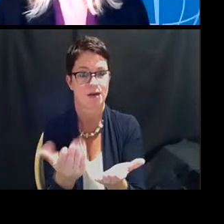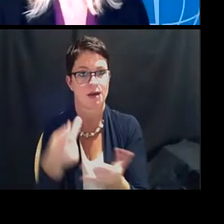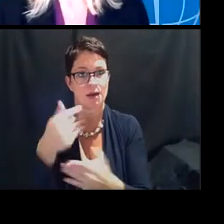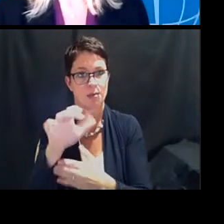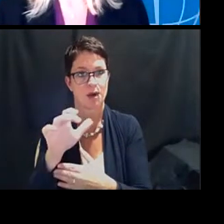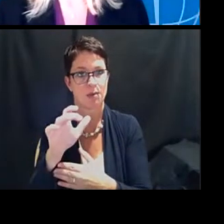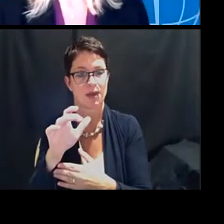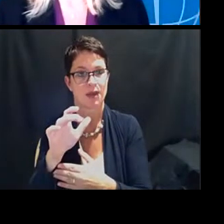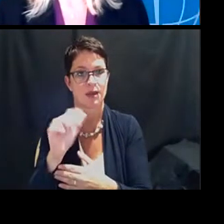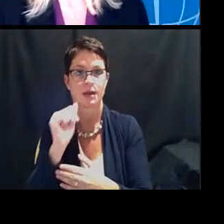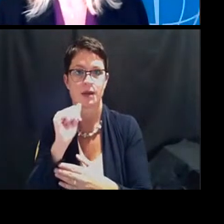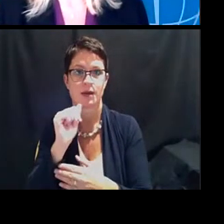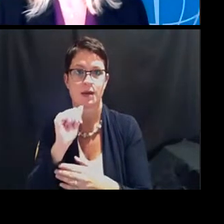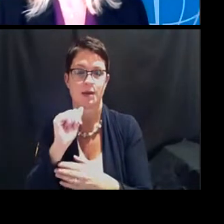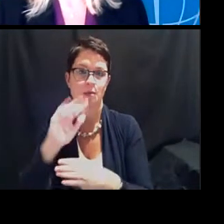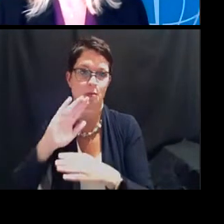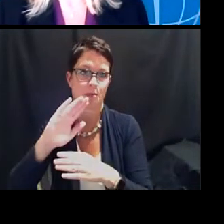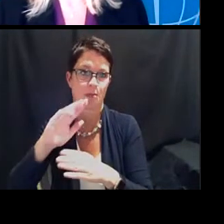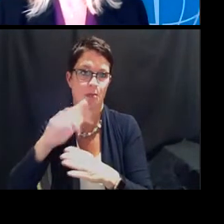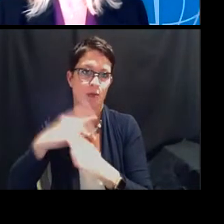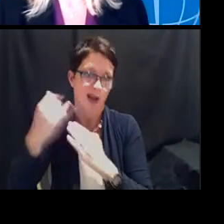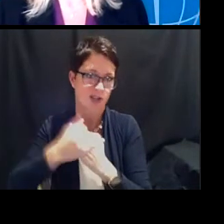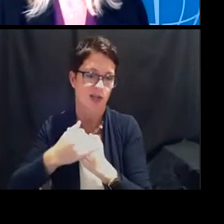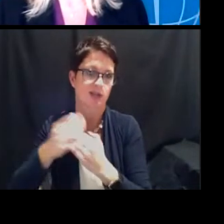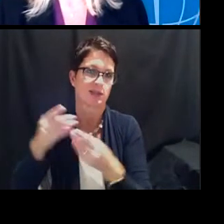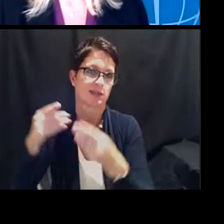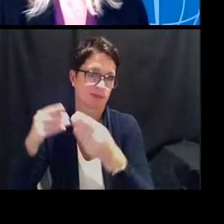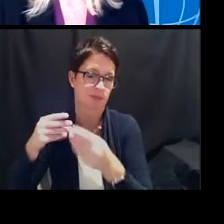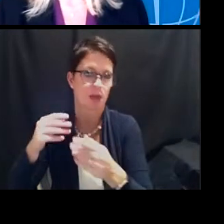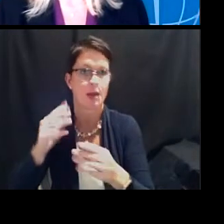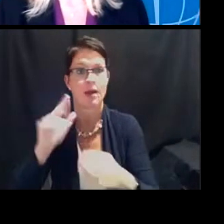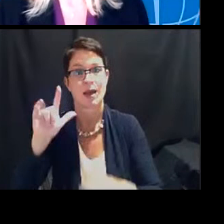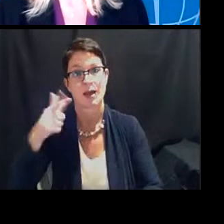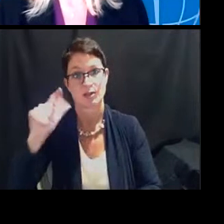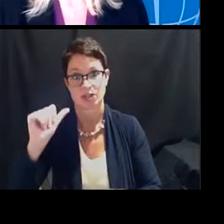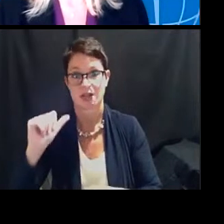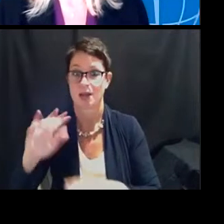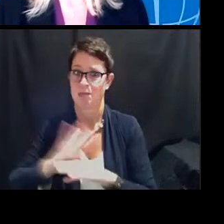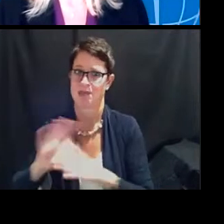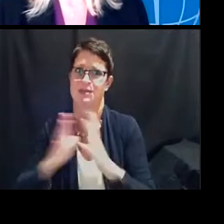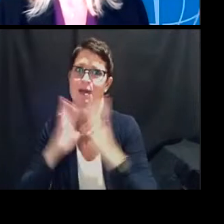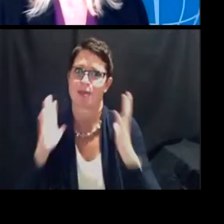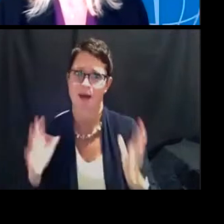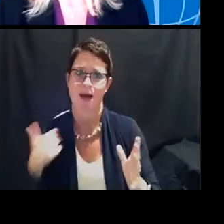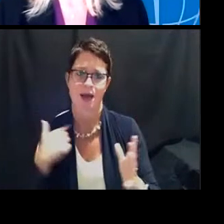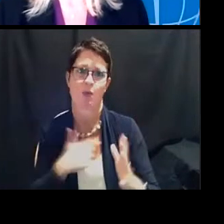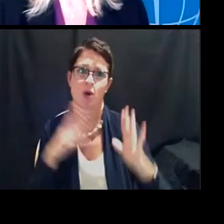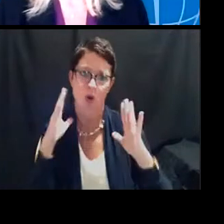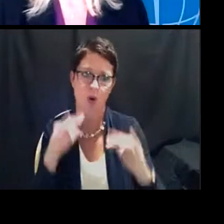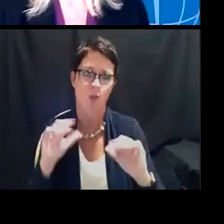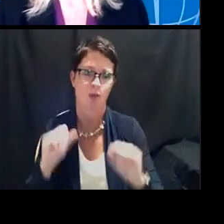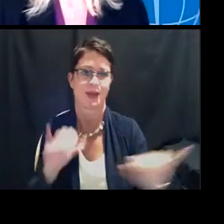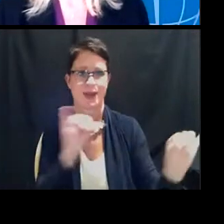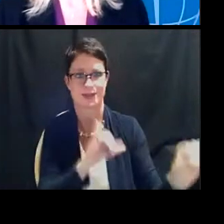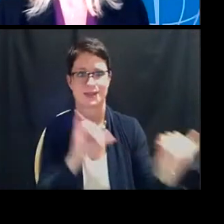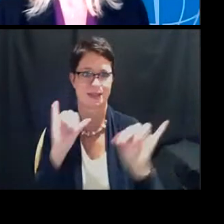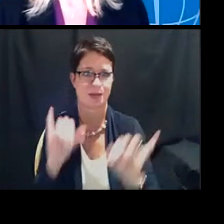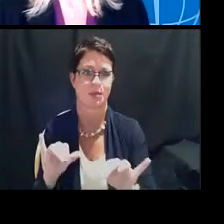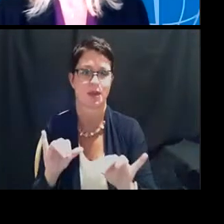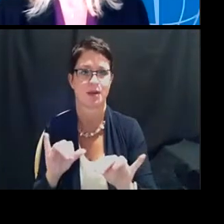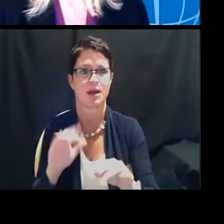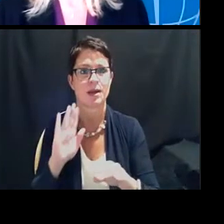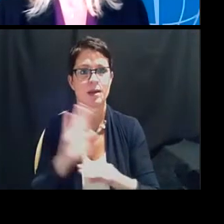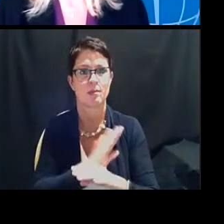public sector projects. We do a lot of business at LaGuardia Airport, and we're hoping to be able to similarly get business out